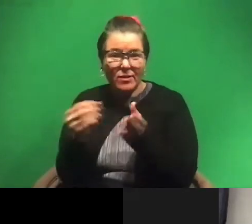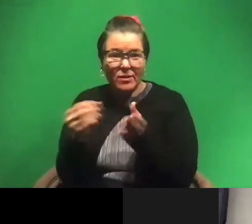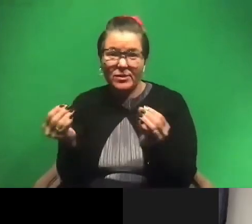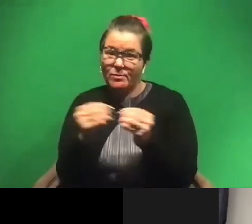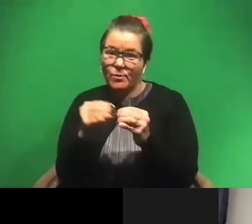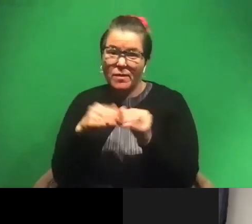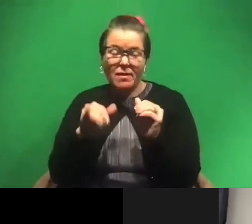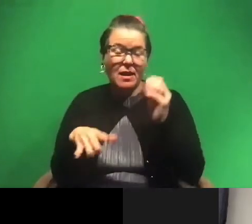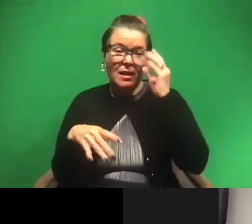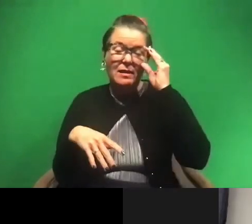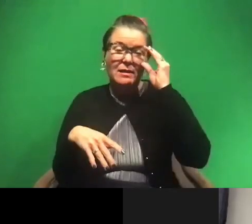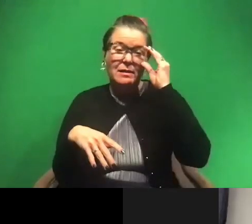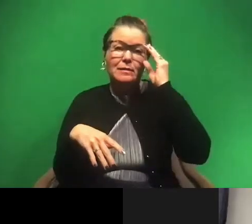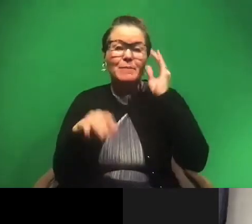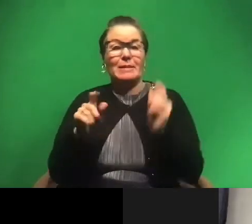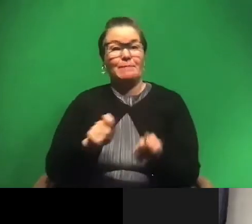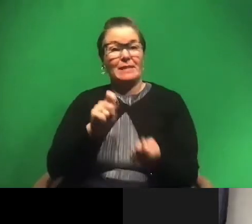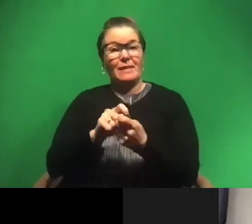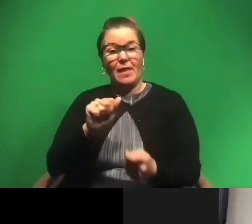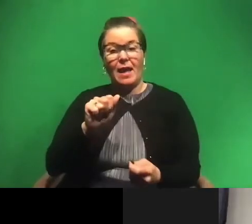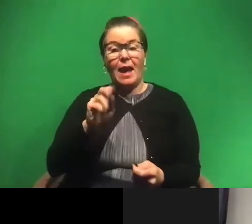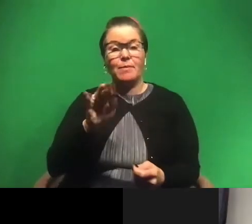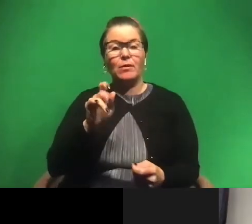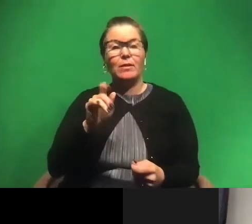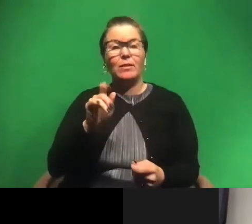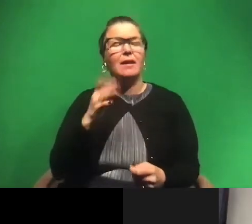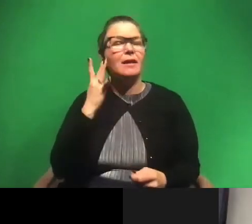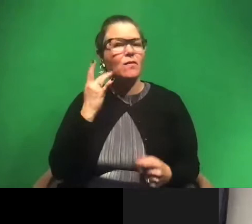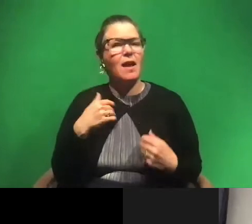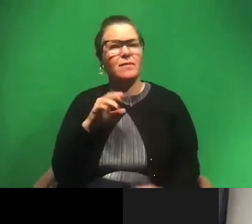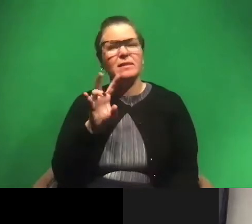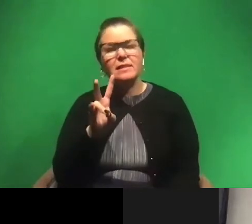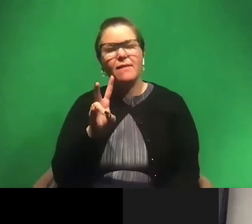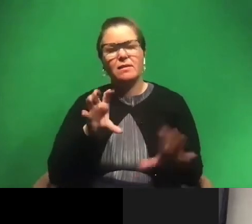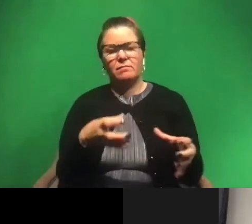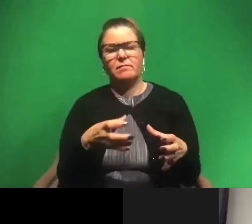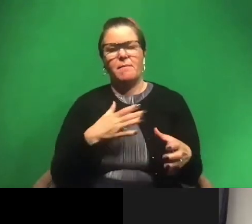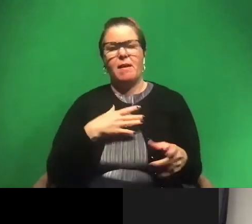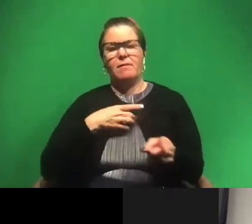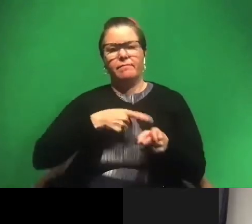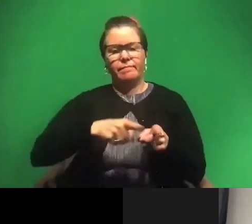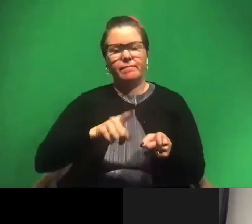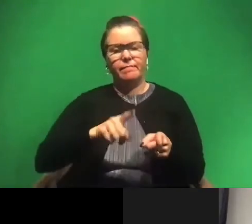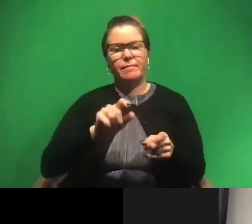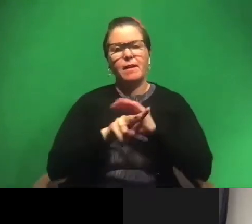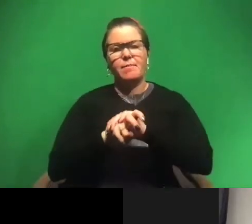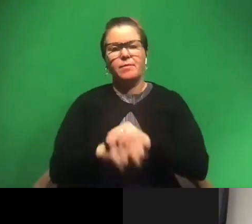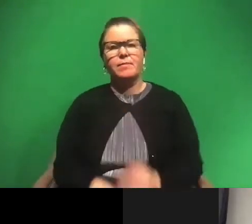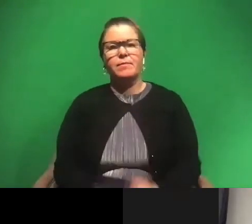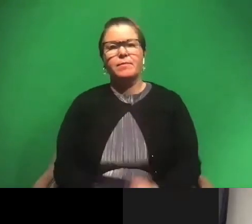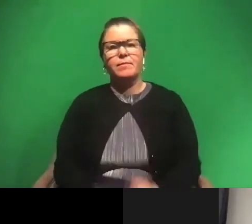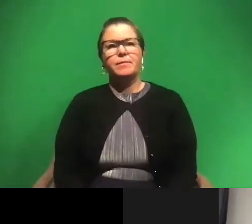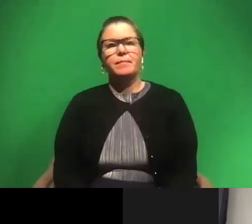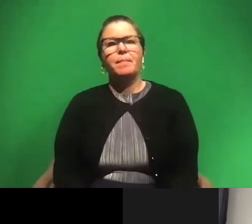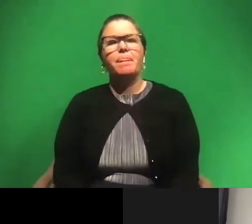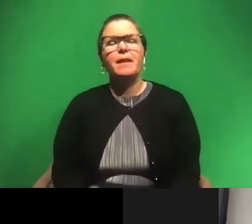Lots of abalone. snails. And in California, we have about 7 species of abalone. Cool. But that's a very specific kind, and